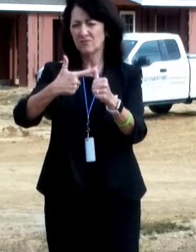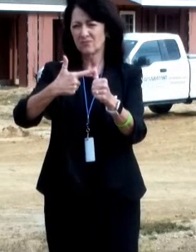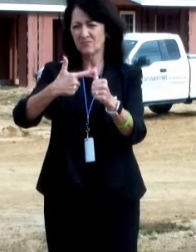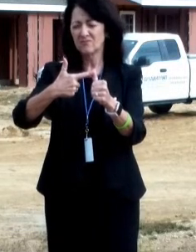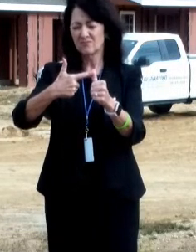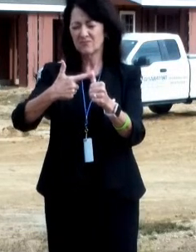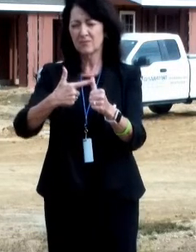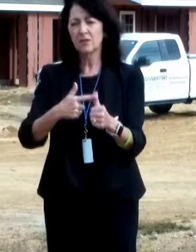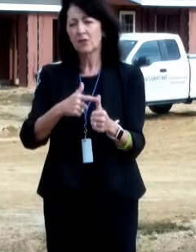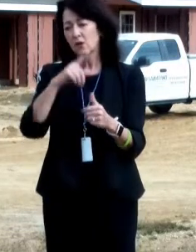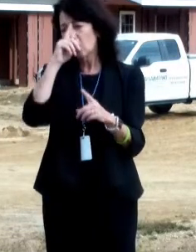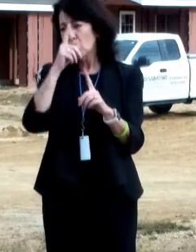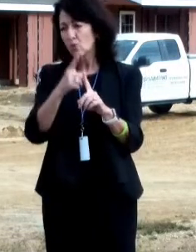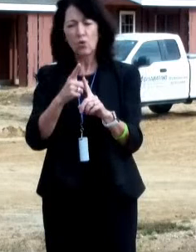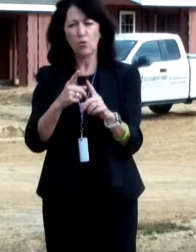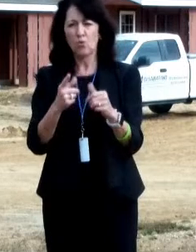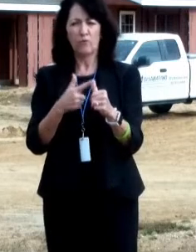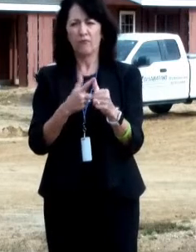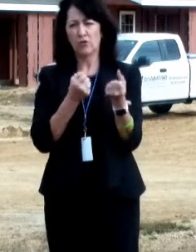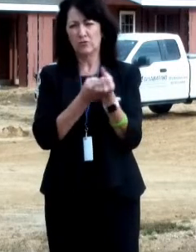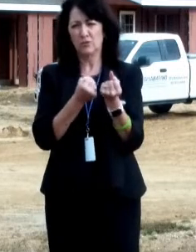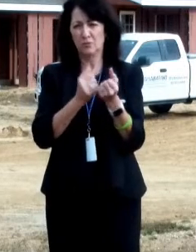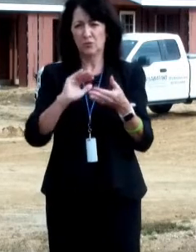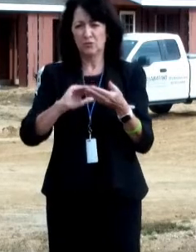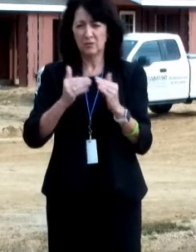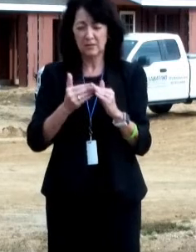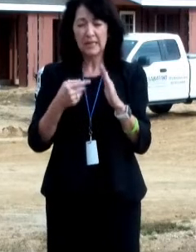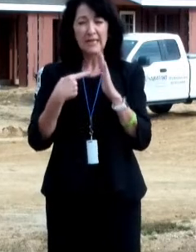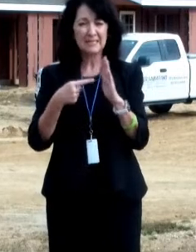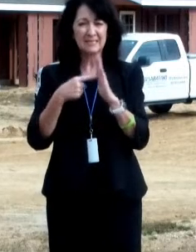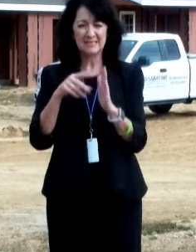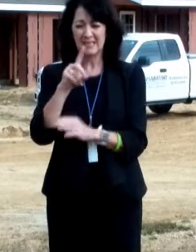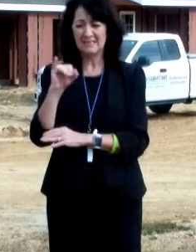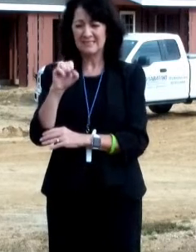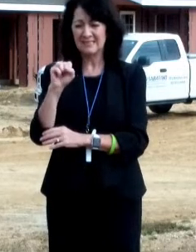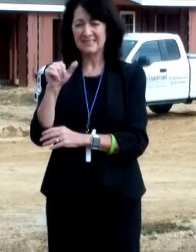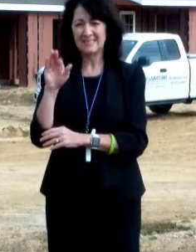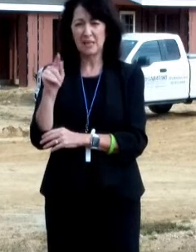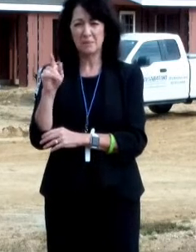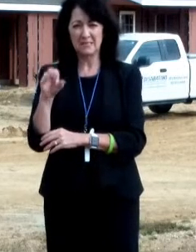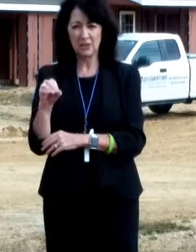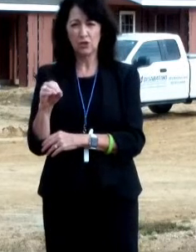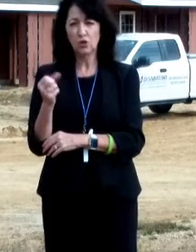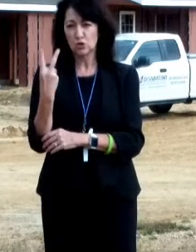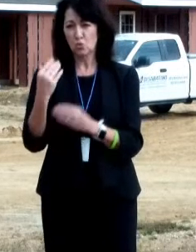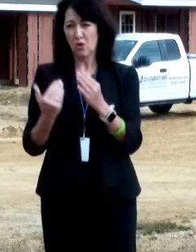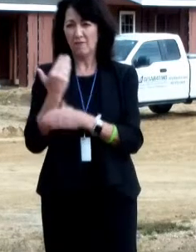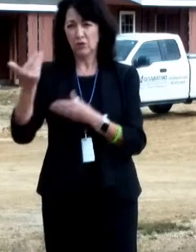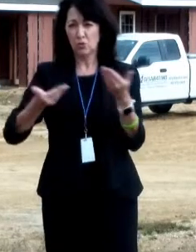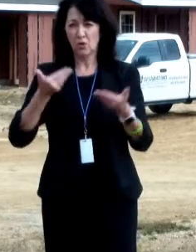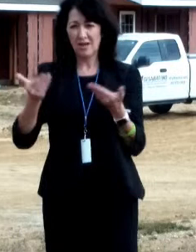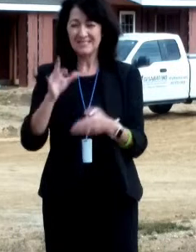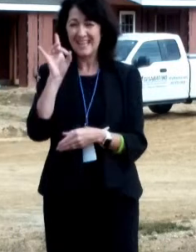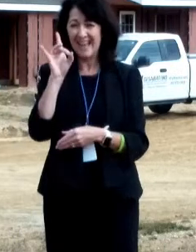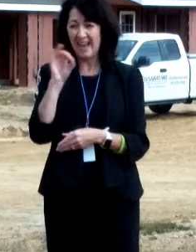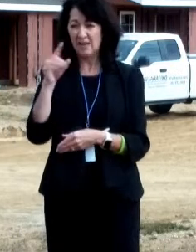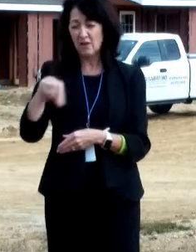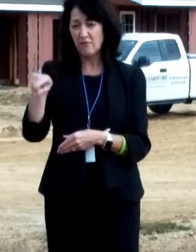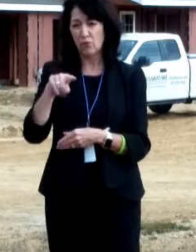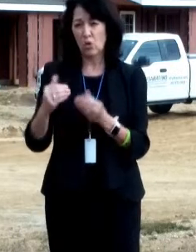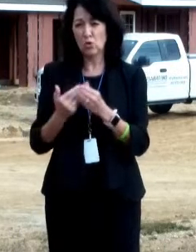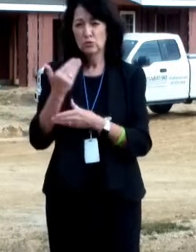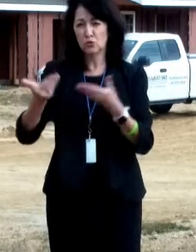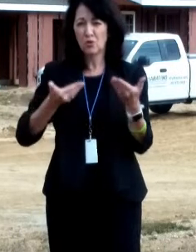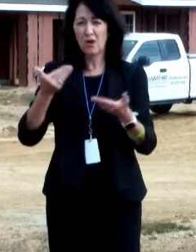example, DeSabatino, on this project, there are 12 new hires. 8 of the new hires are Section 3 residents, which is